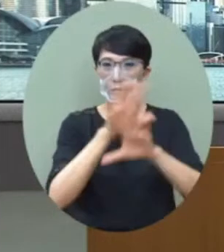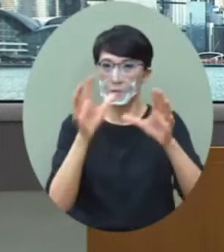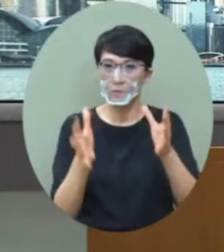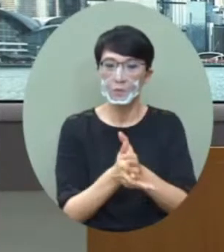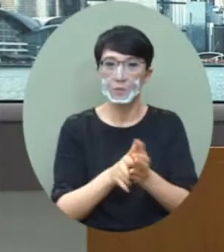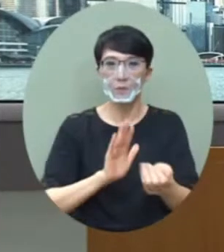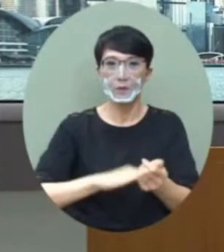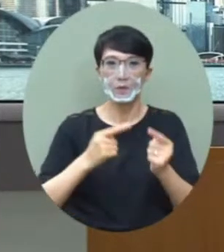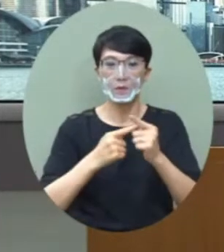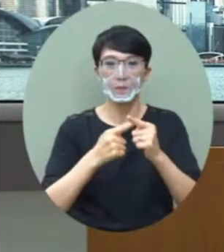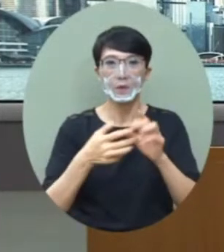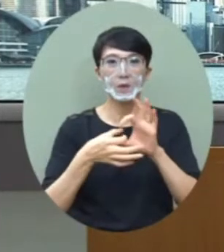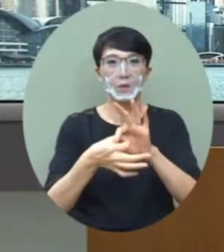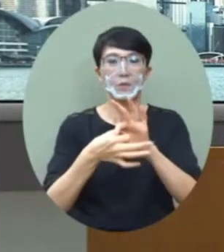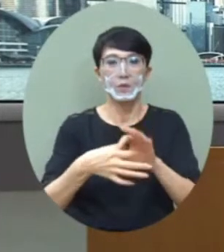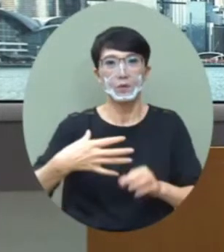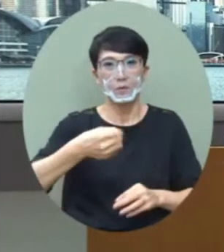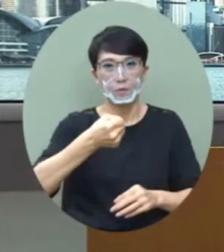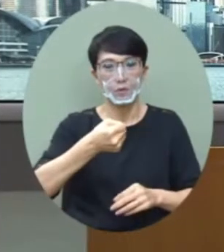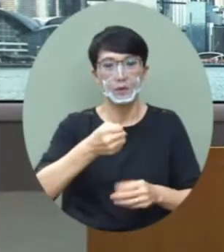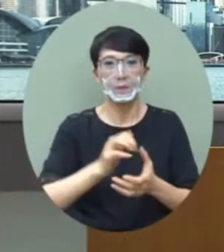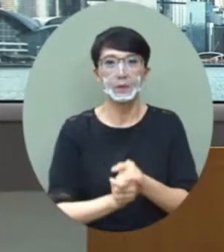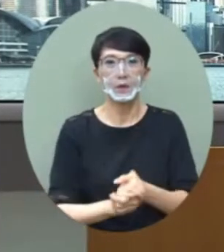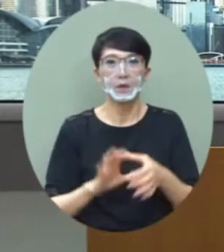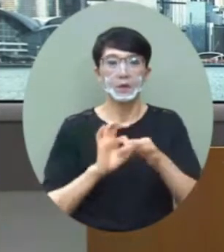Comments, commendations, and complaints,